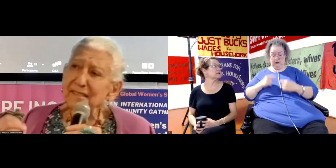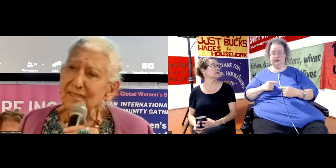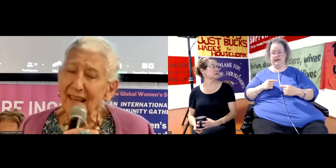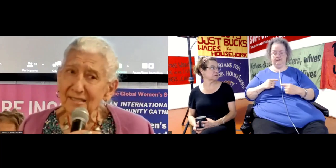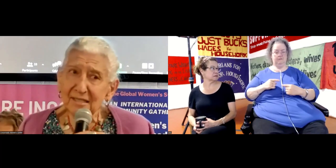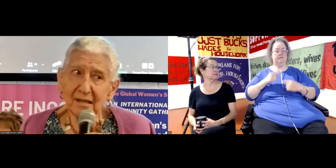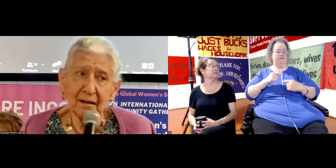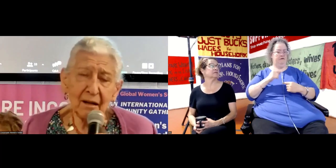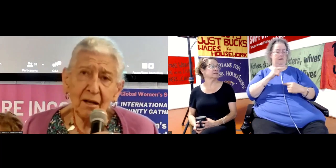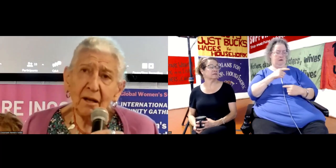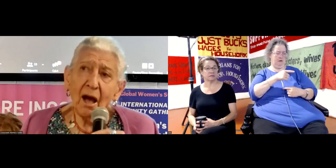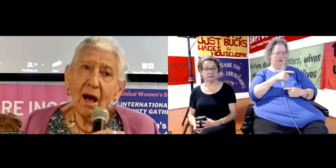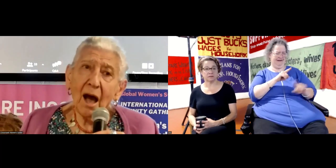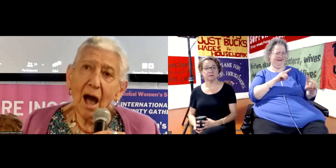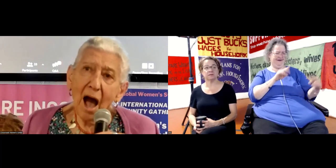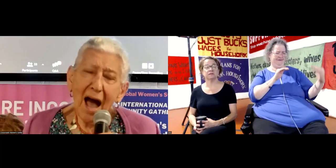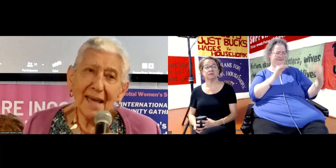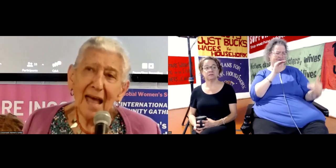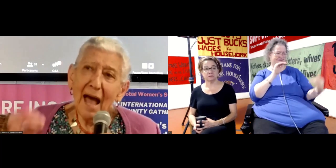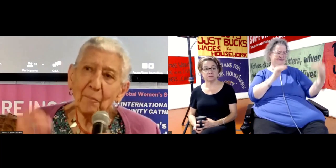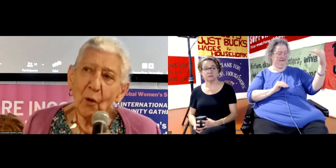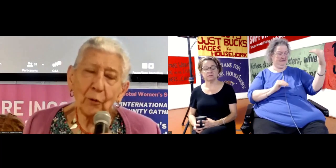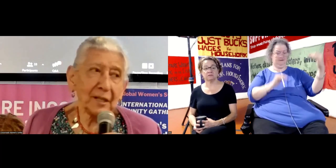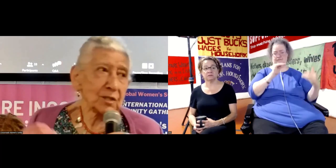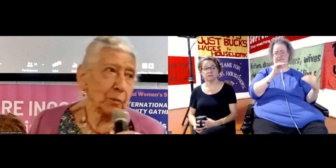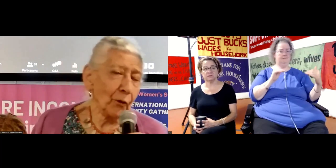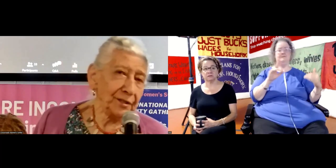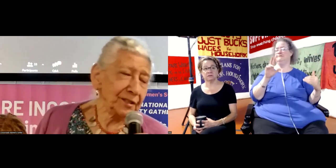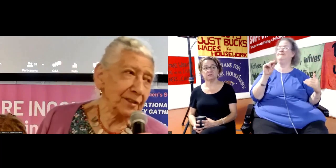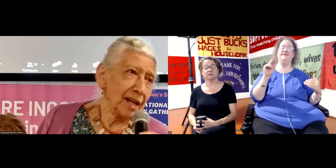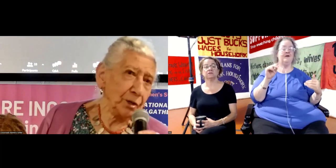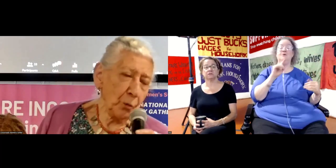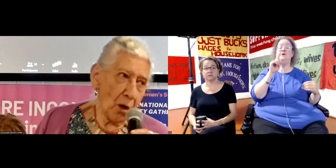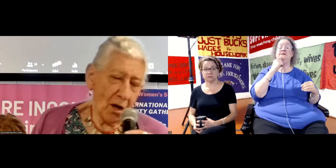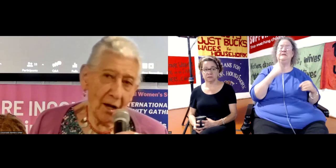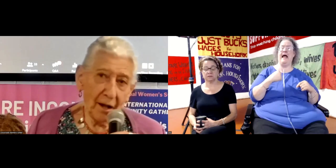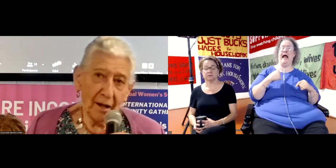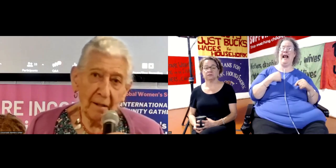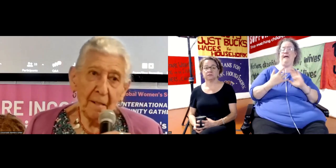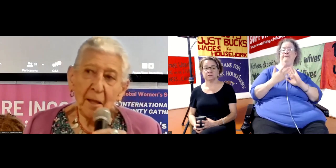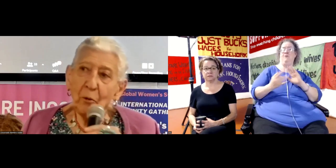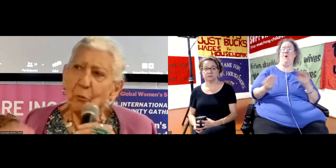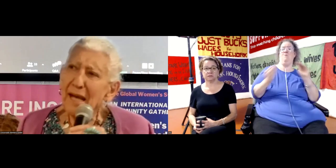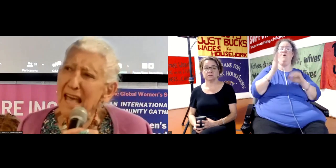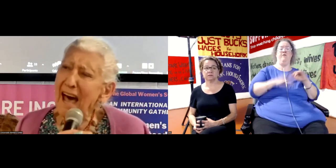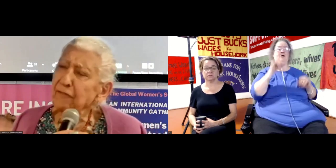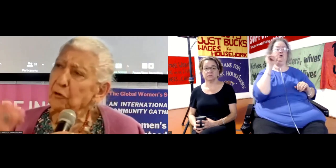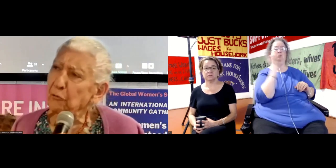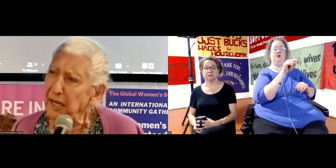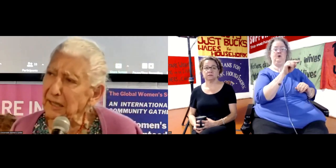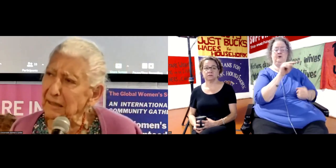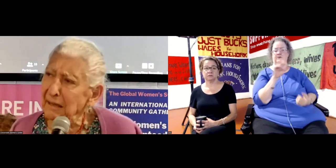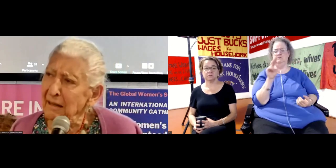Nobody says I am more exploited than you are. We